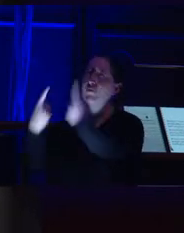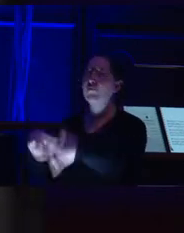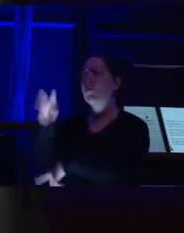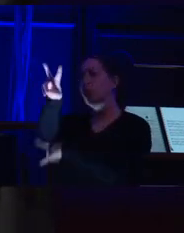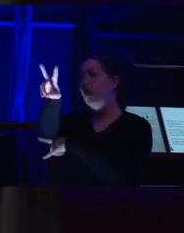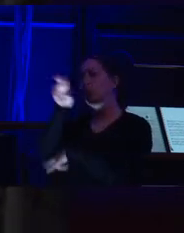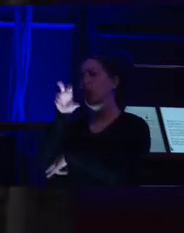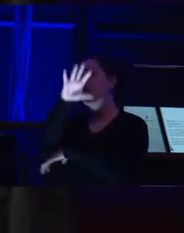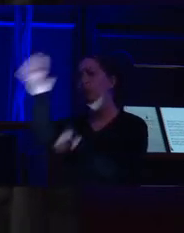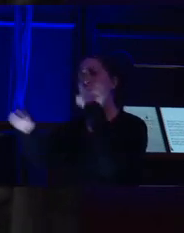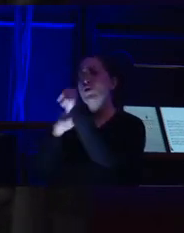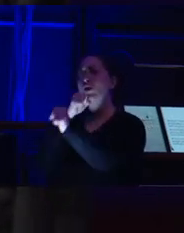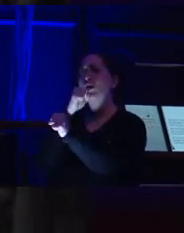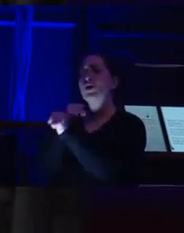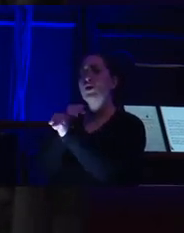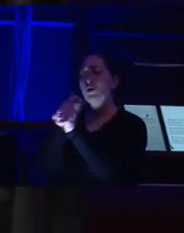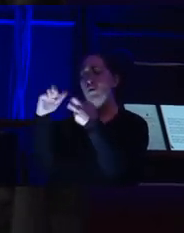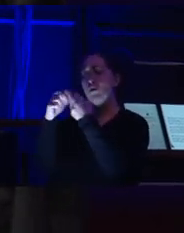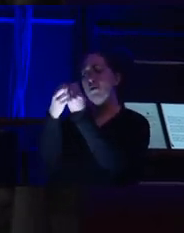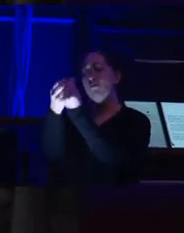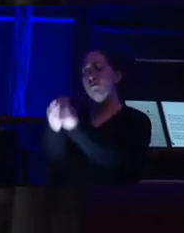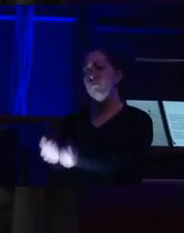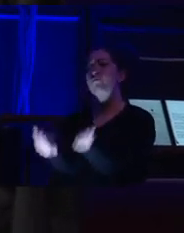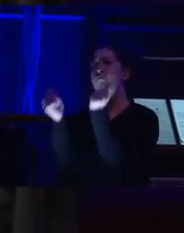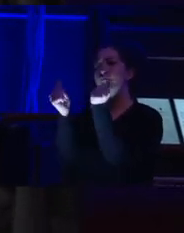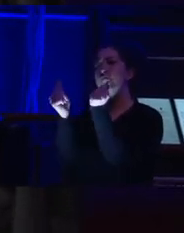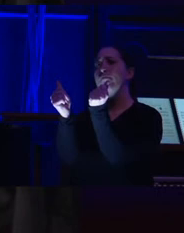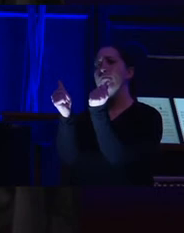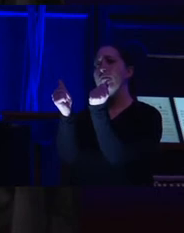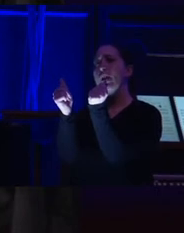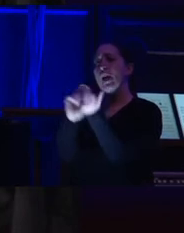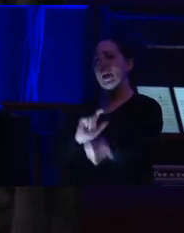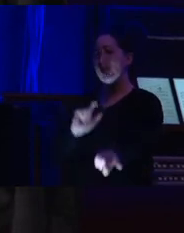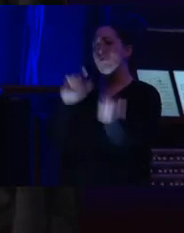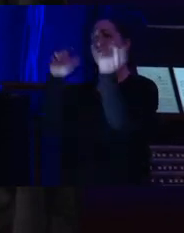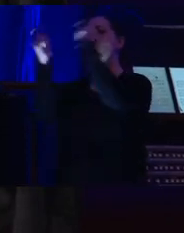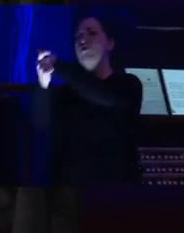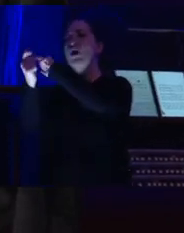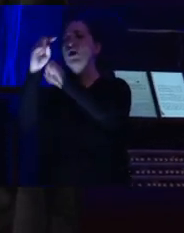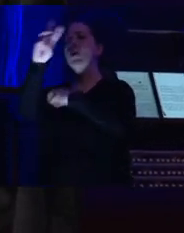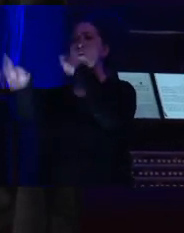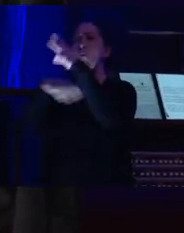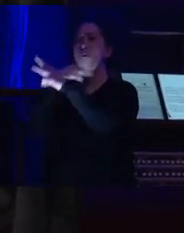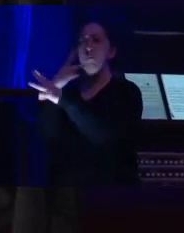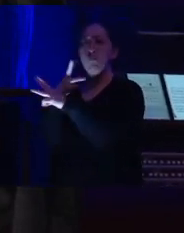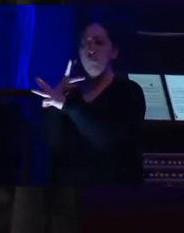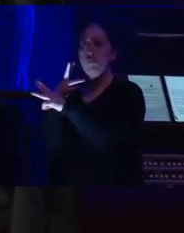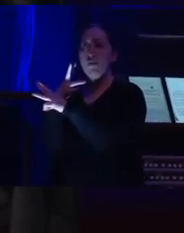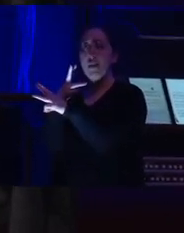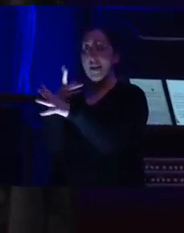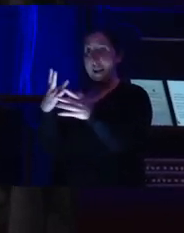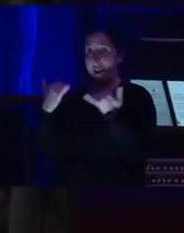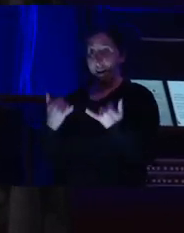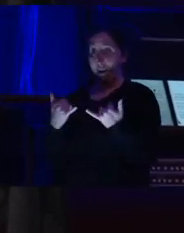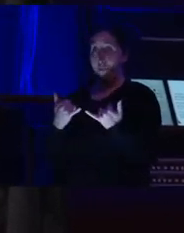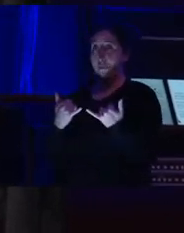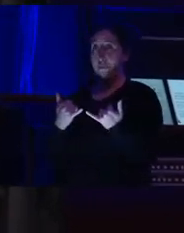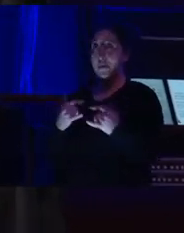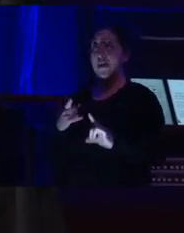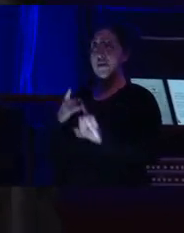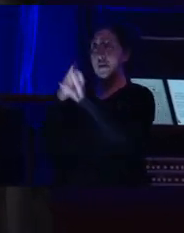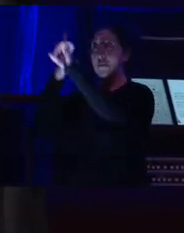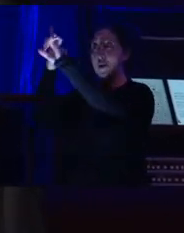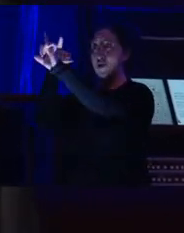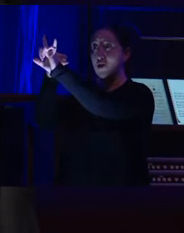200 years, to solve problems and to change the world. Now, the mission that we